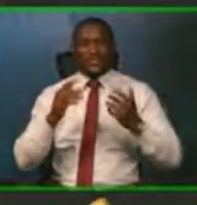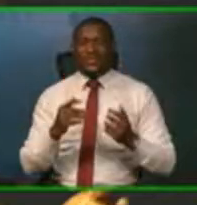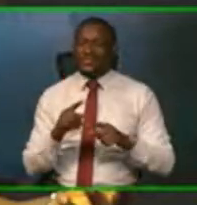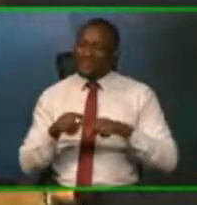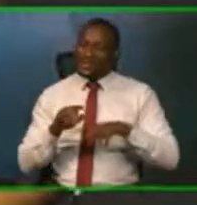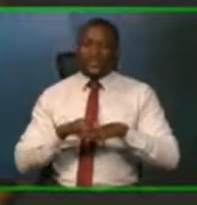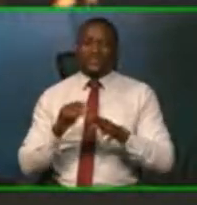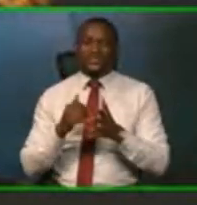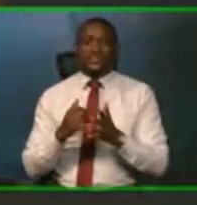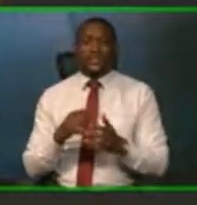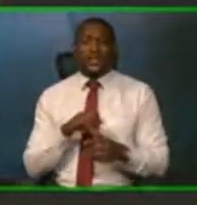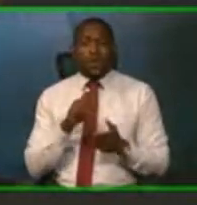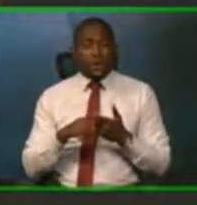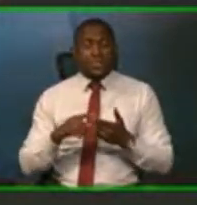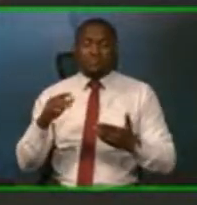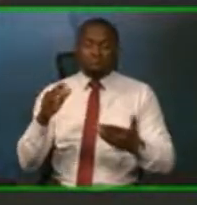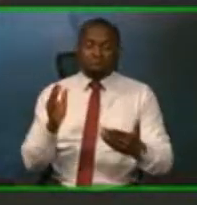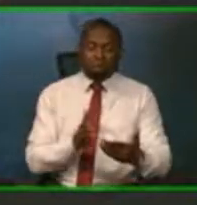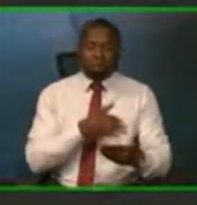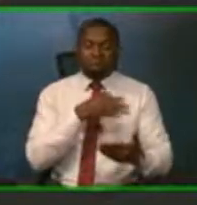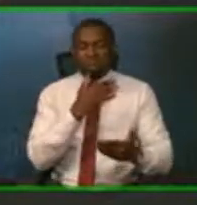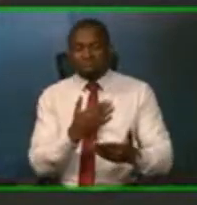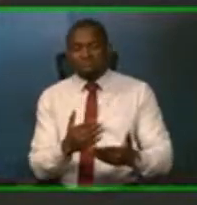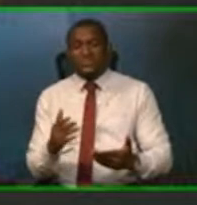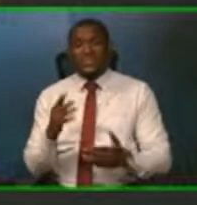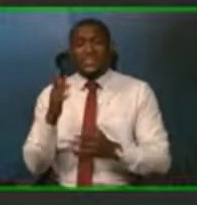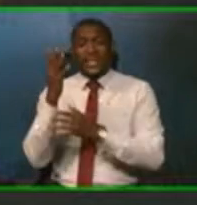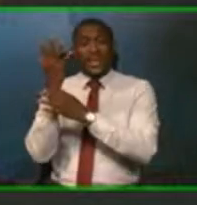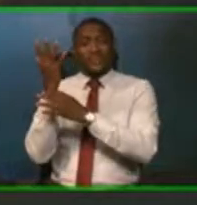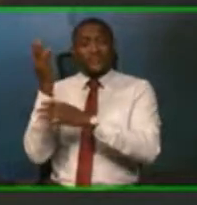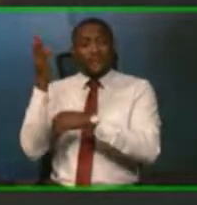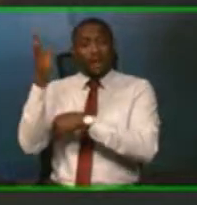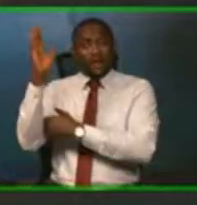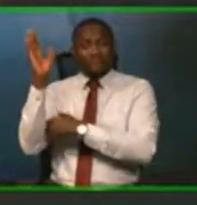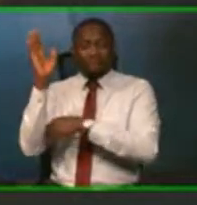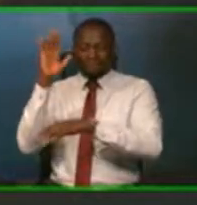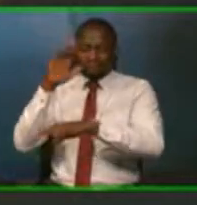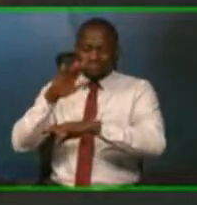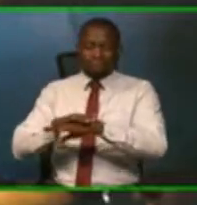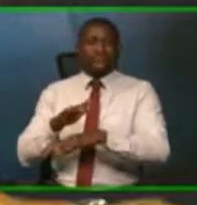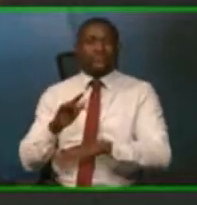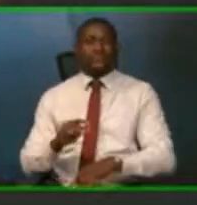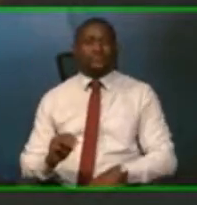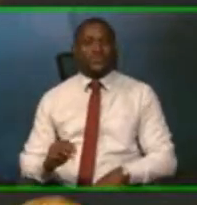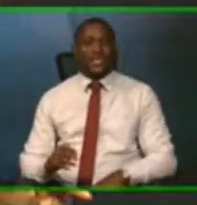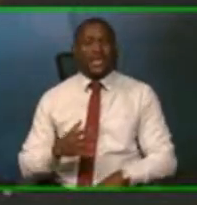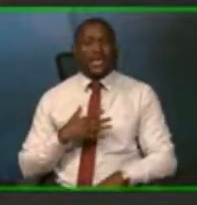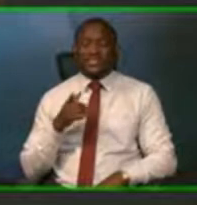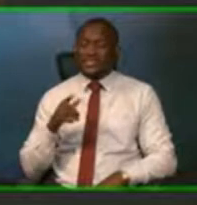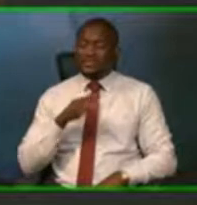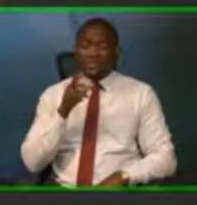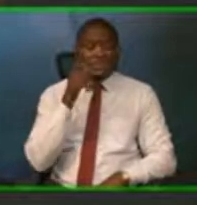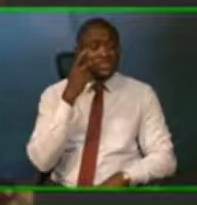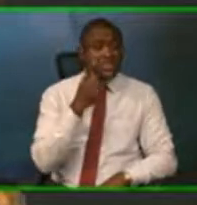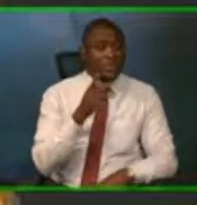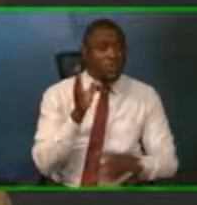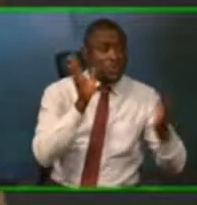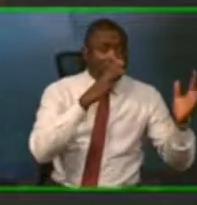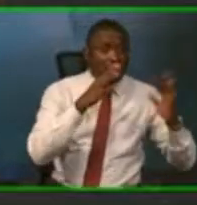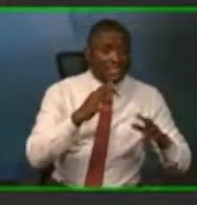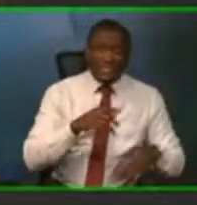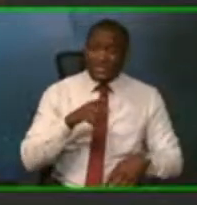they began to play the minstrel, the hand of the Lord came upon him and he said, you shall not see wind, you shall not see